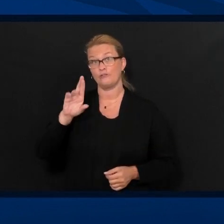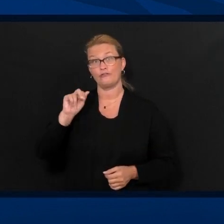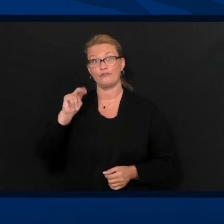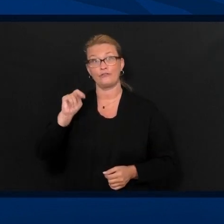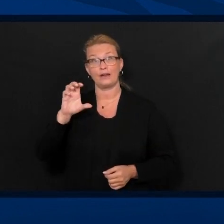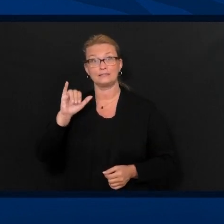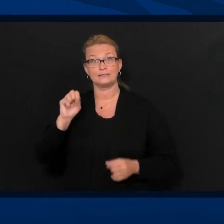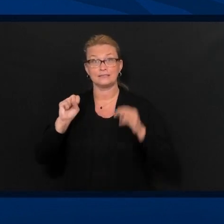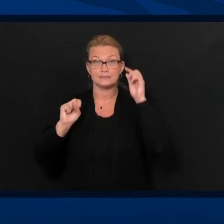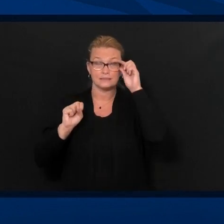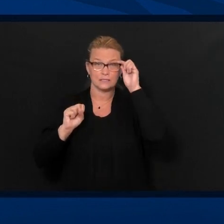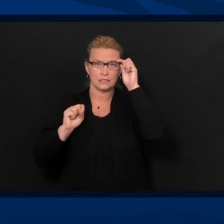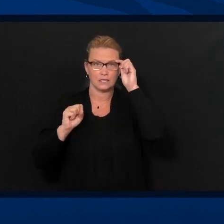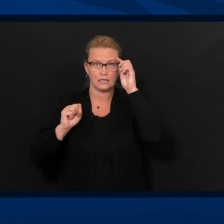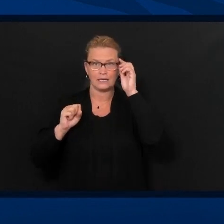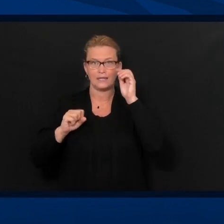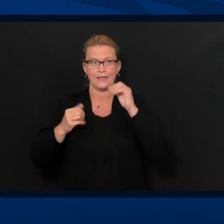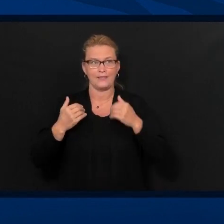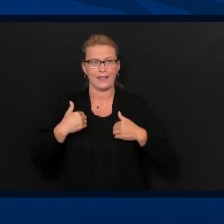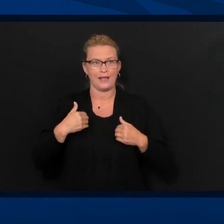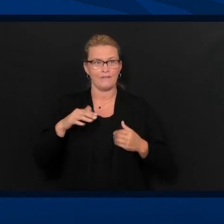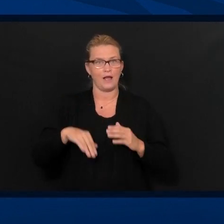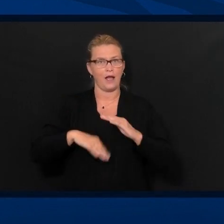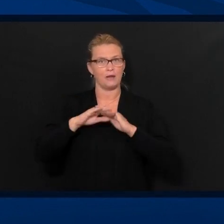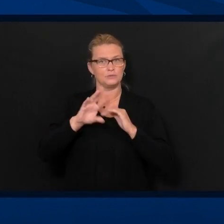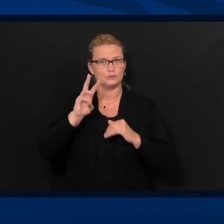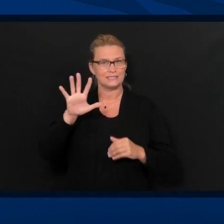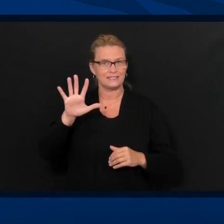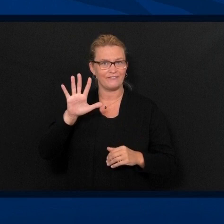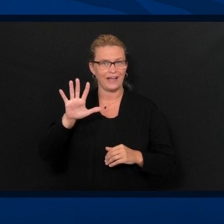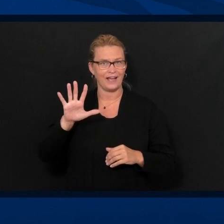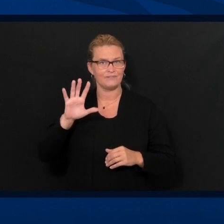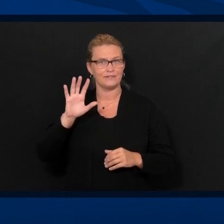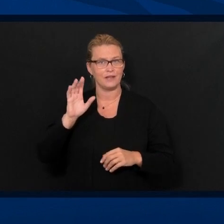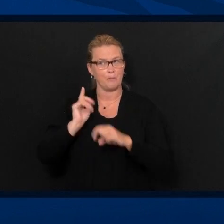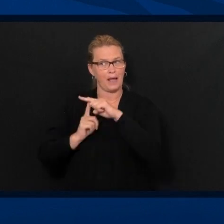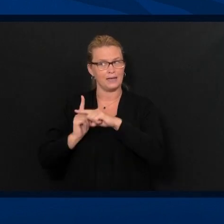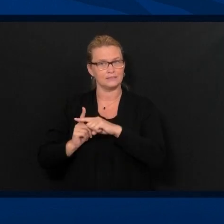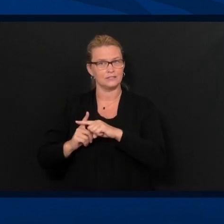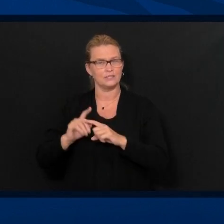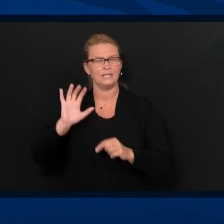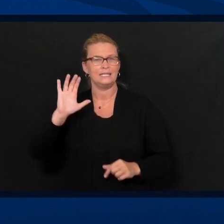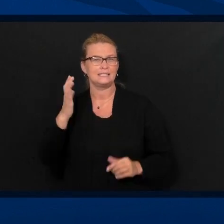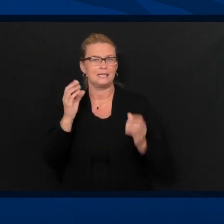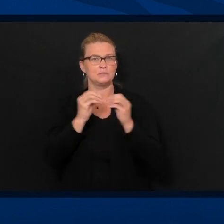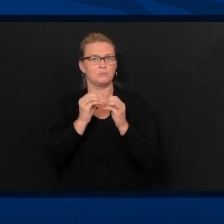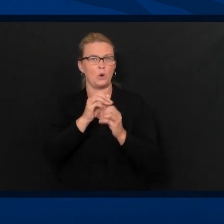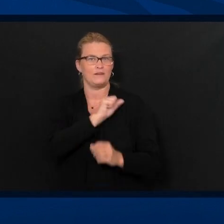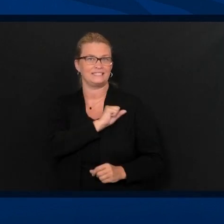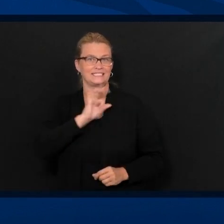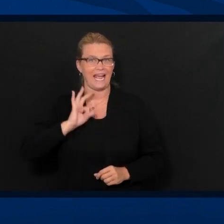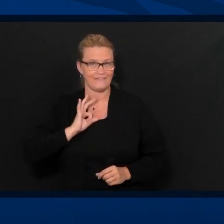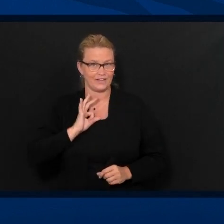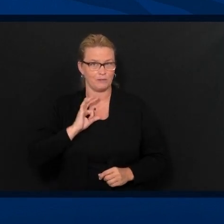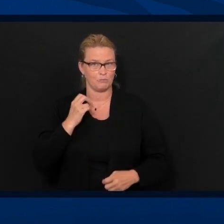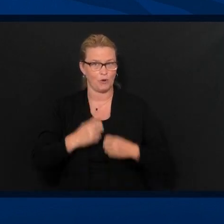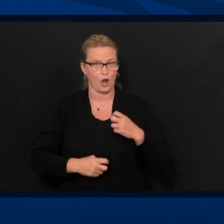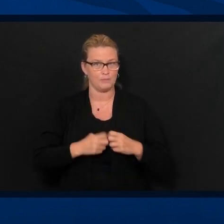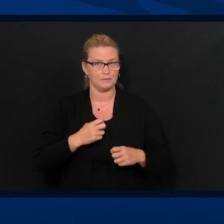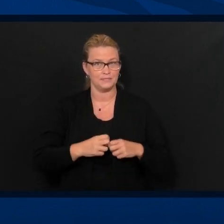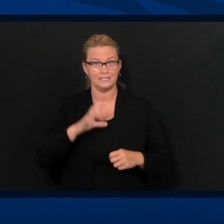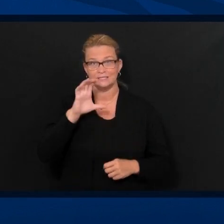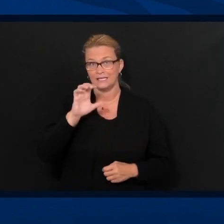think you guys have said, up to 65 cases. So it looks like it's more of a staffing problem. The CAMC